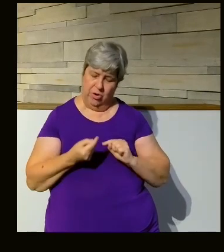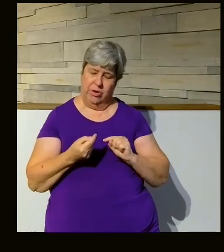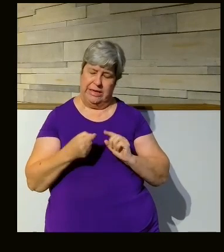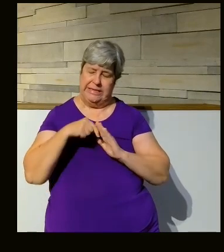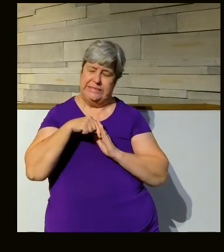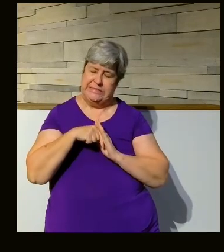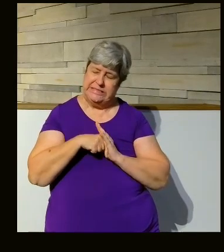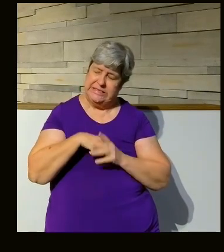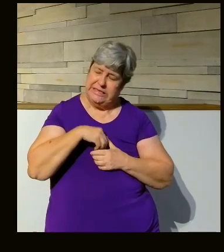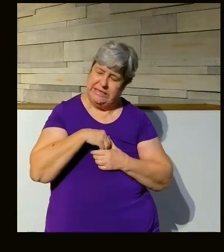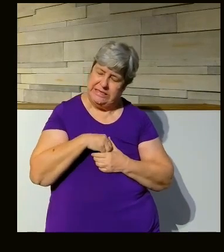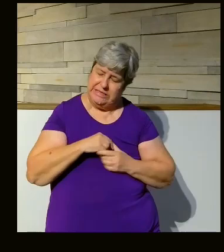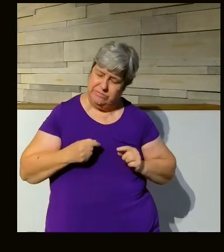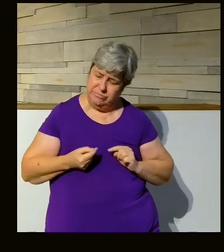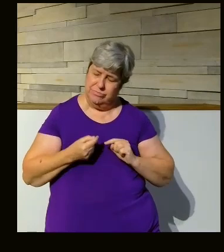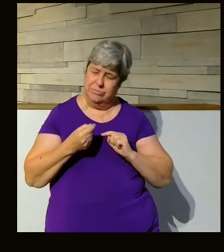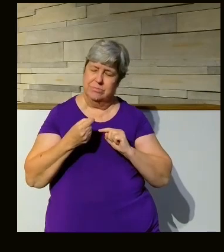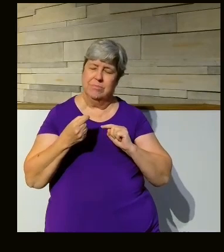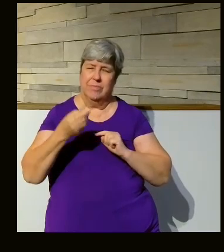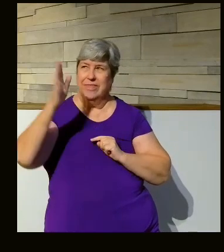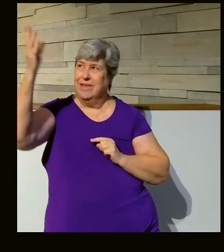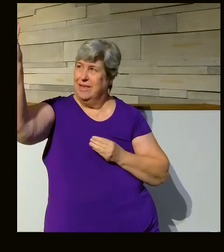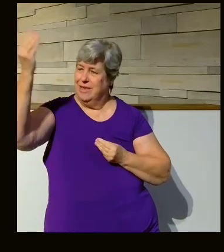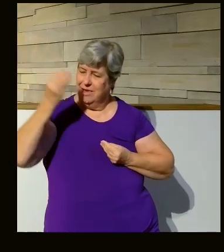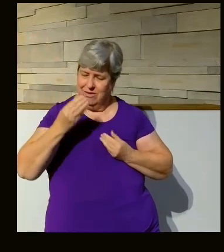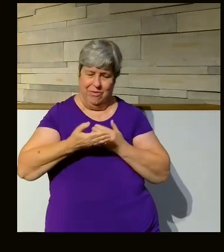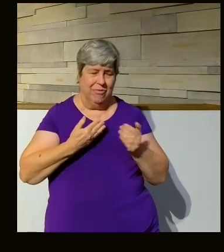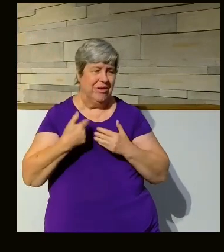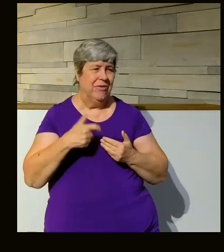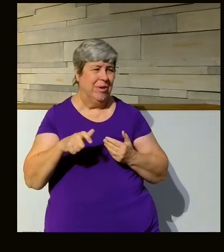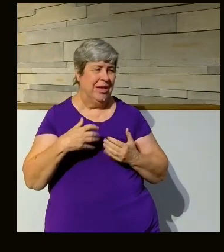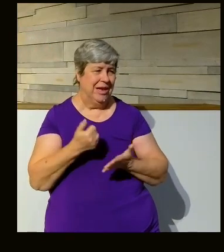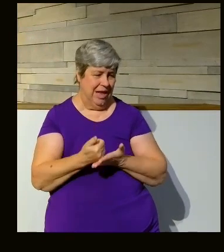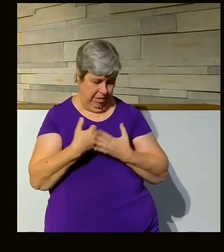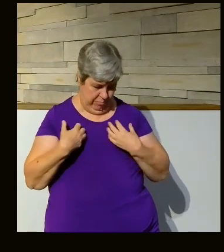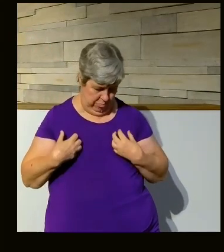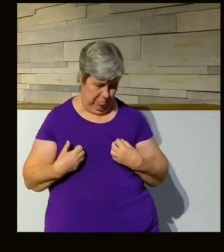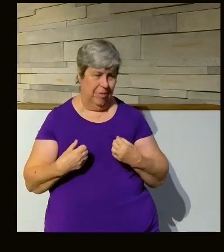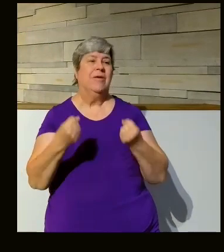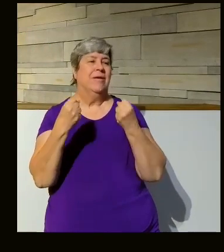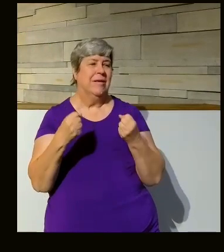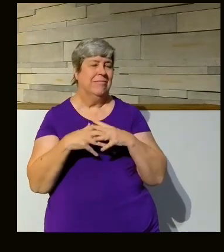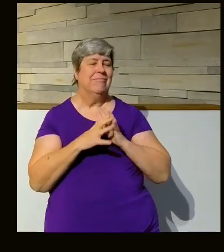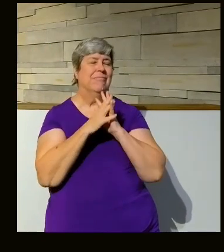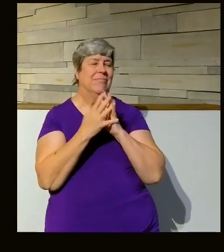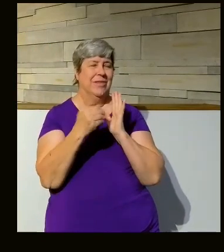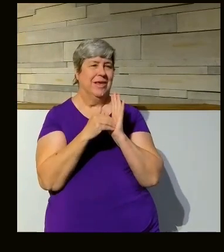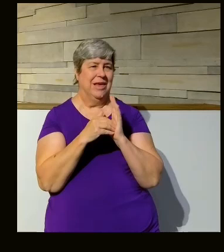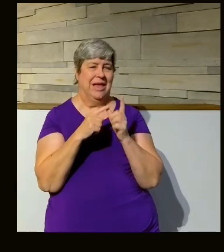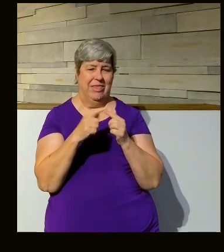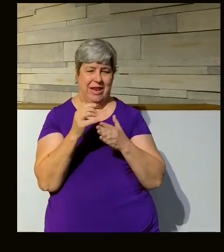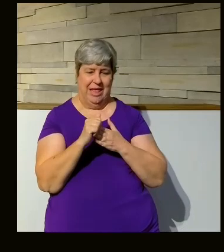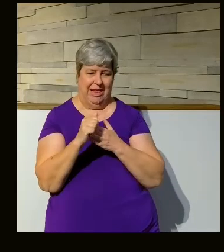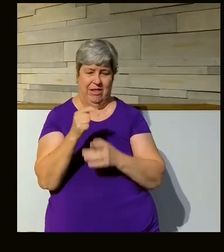in our spirit, our souls. God gives us what we need for the restoration of our souls. And then he puts us on that